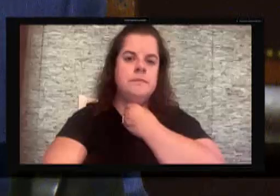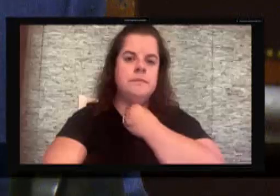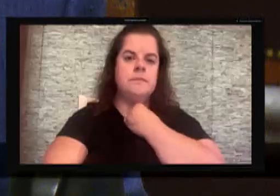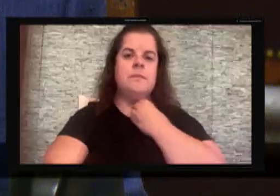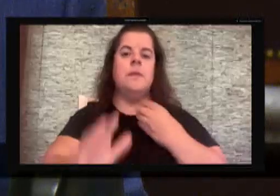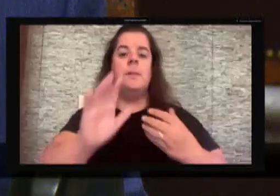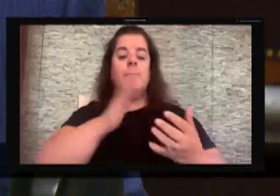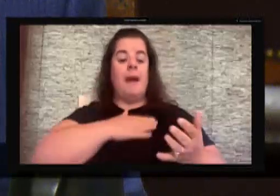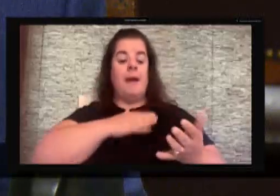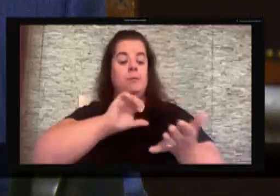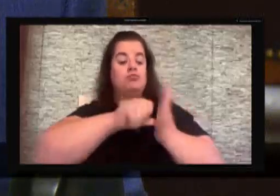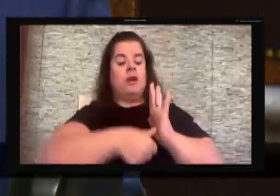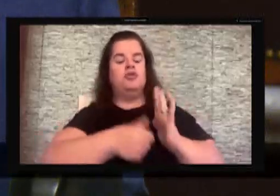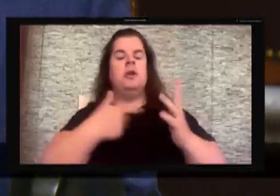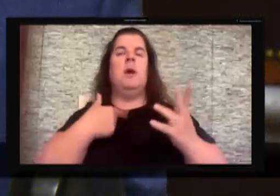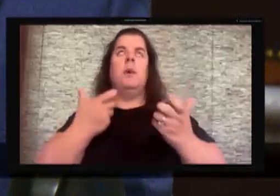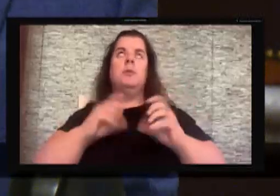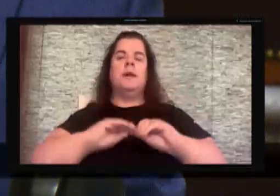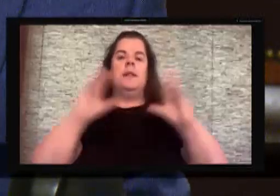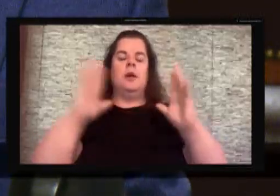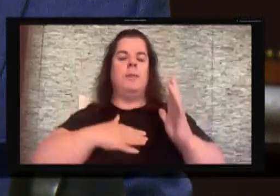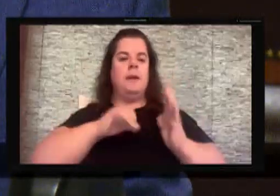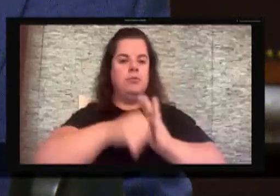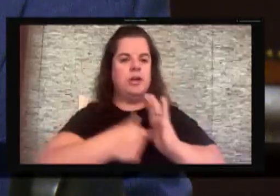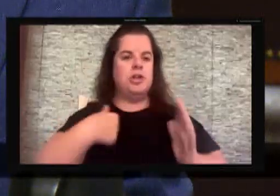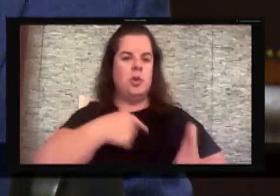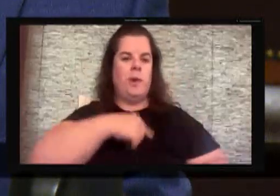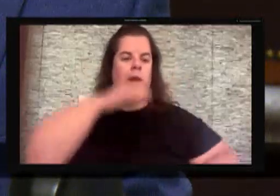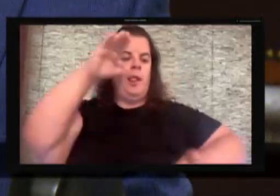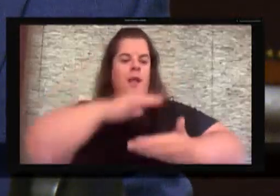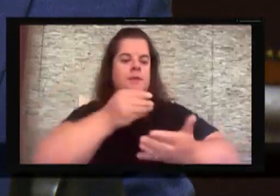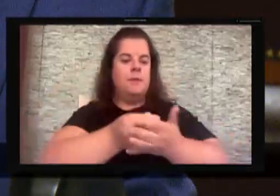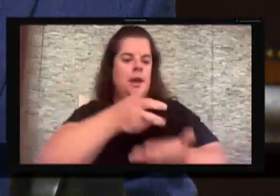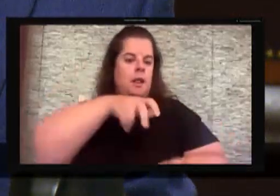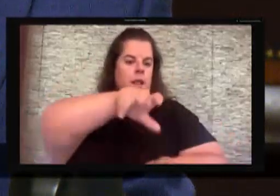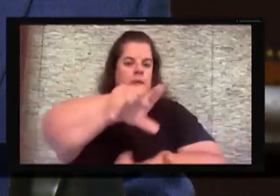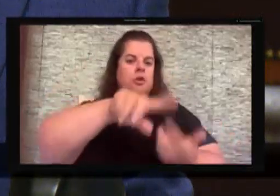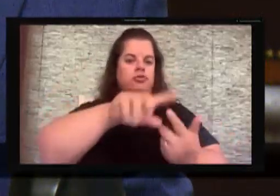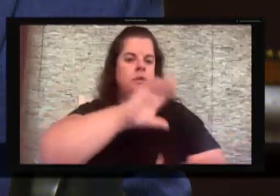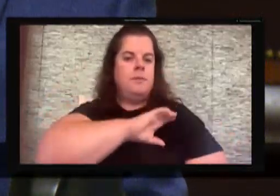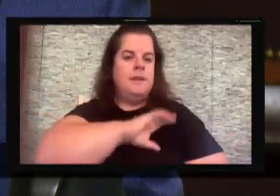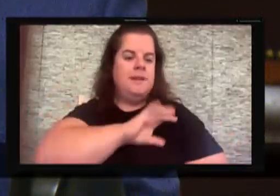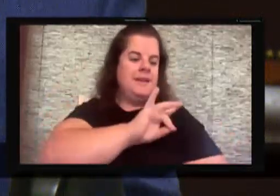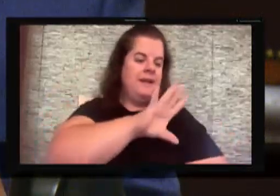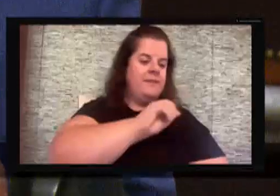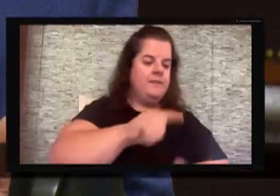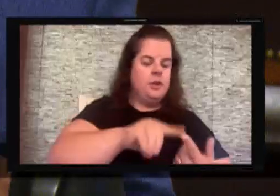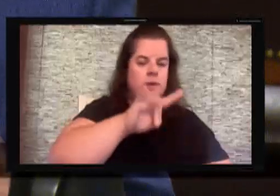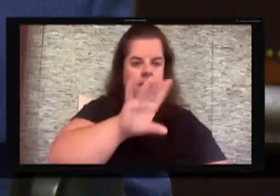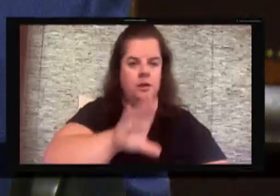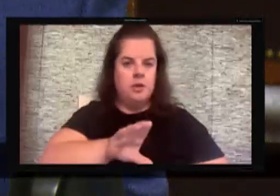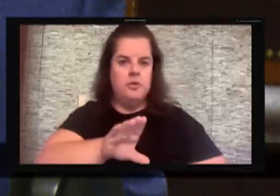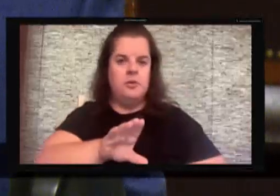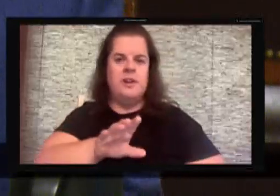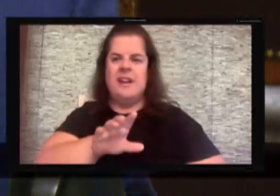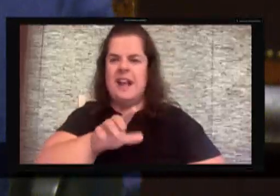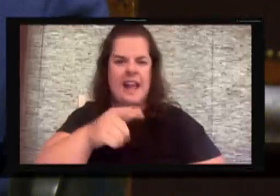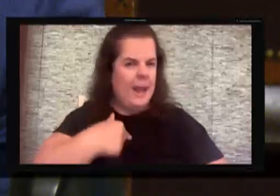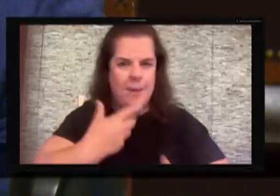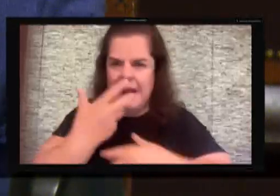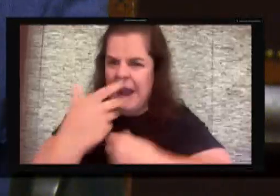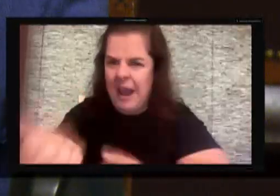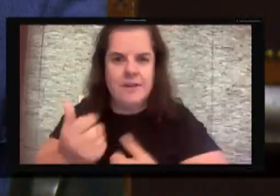will say, out there is that we're defunding the police when we go from 850 to 800. I'm confident after talking